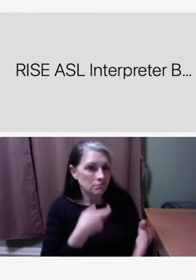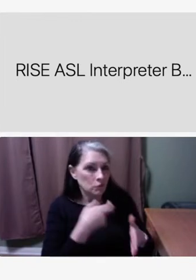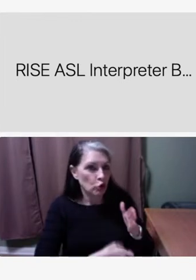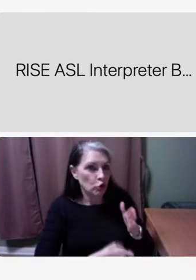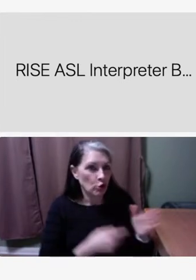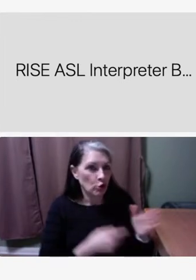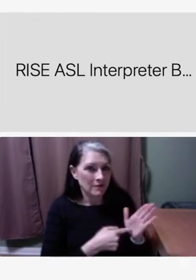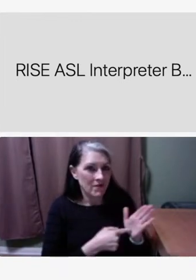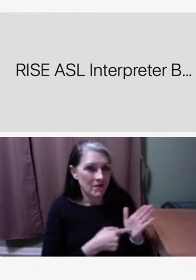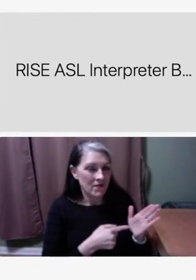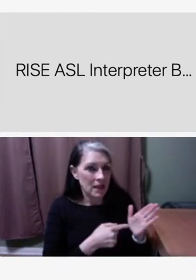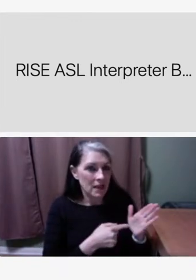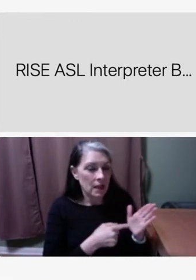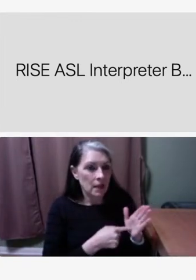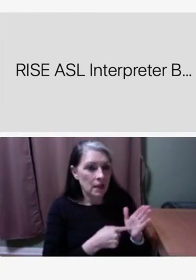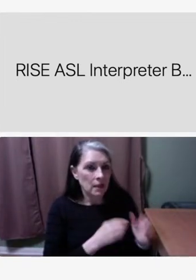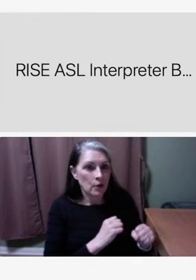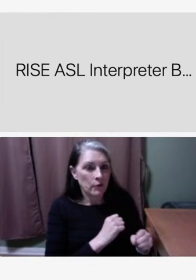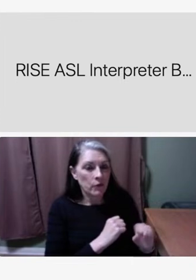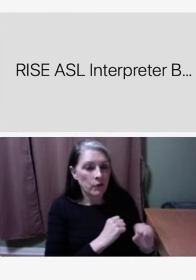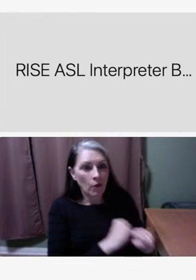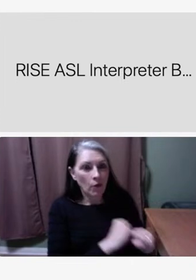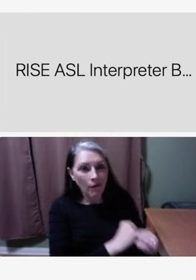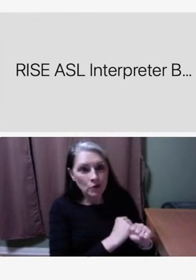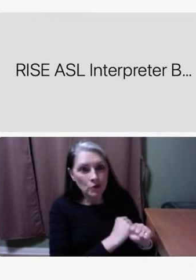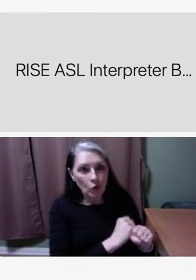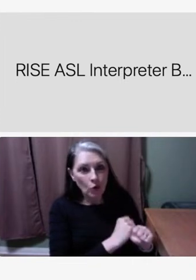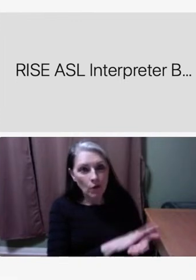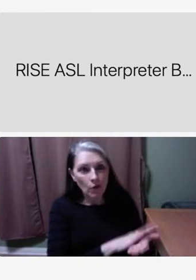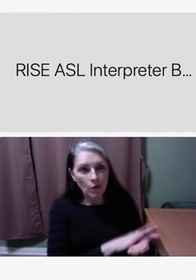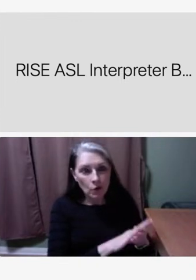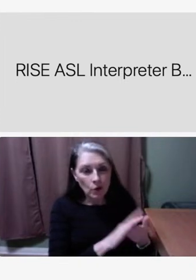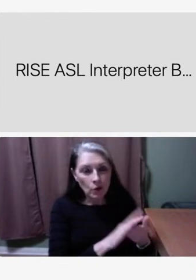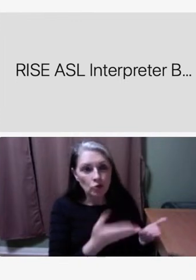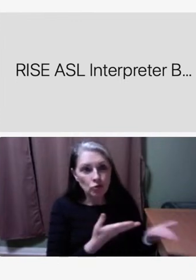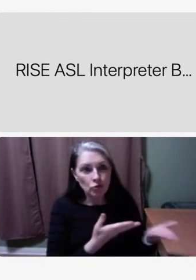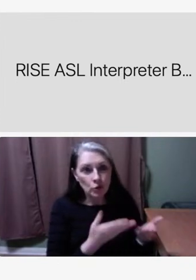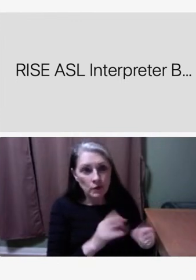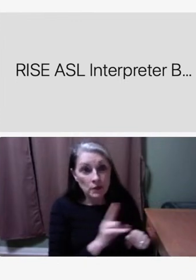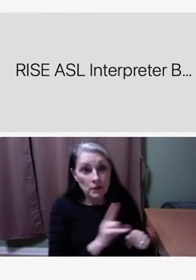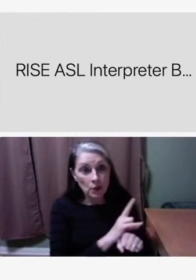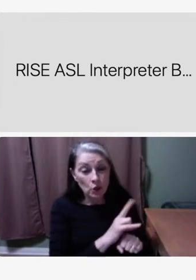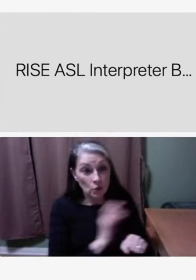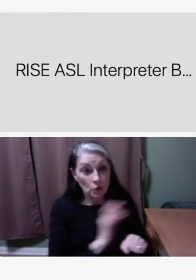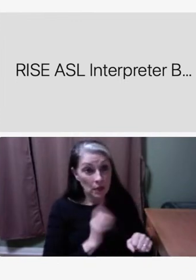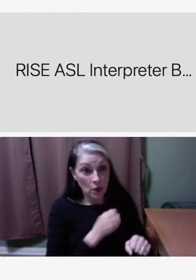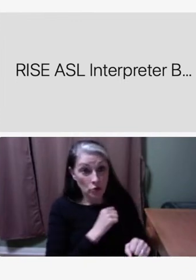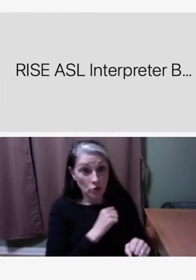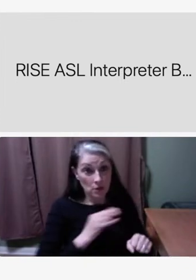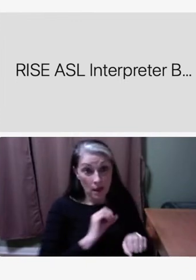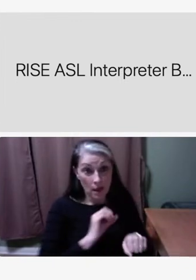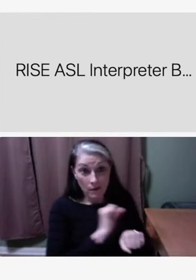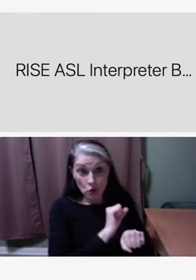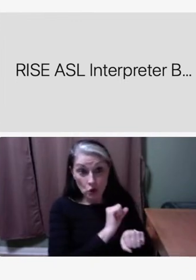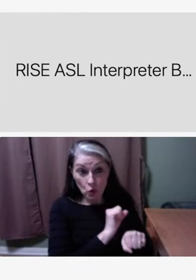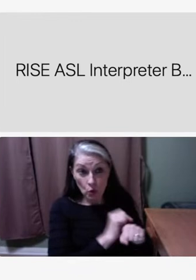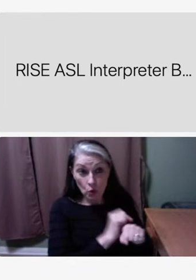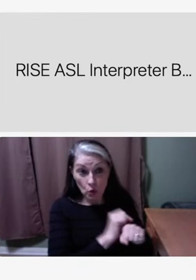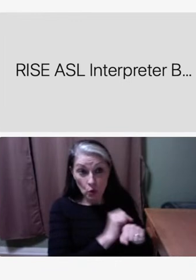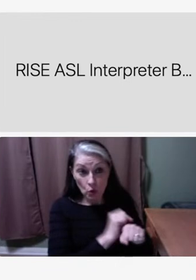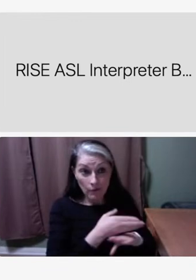to use that use our facility that require our staff to work, you know, after hours to support their